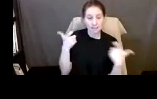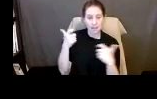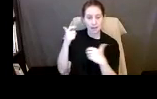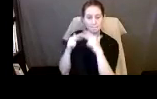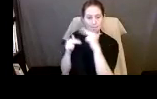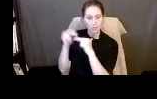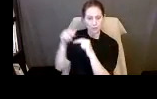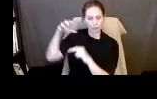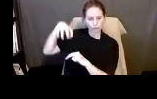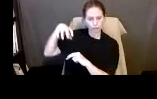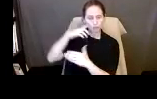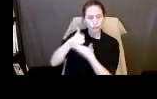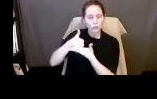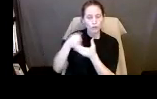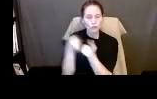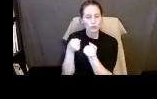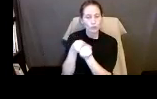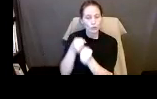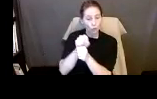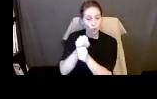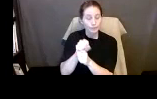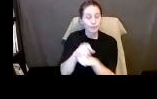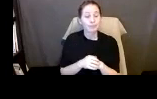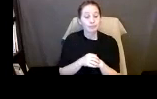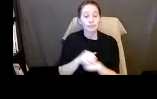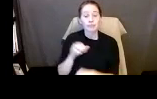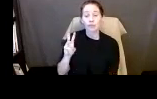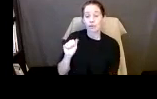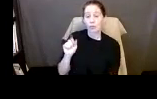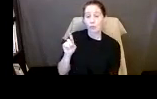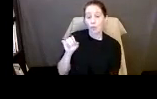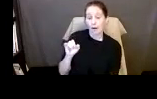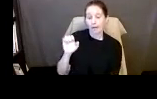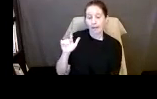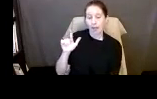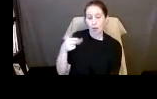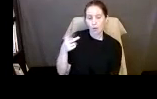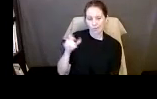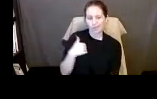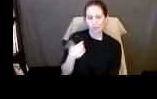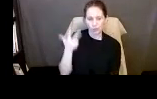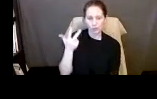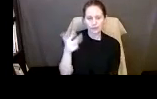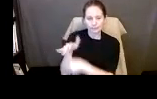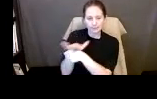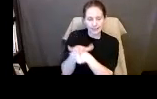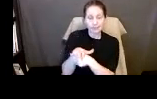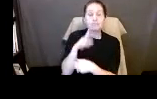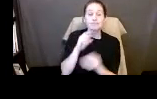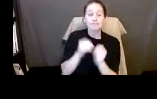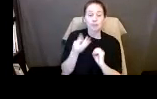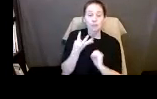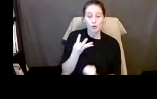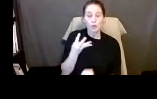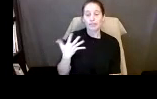to help support the work in the desert. And at Wadi el-Hudi, we have three of these. So sites 4, sites 5,